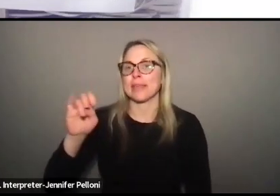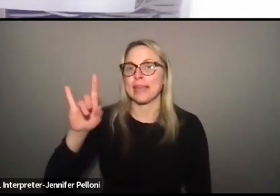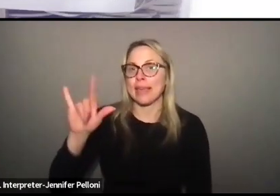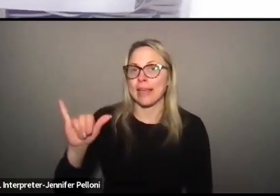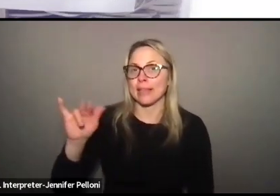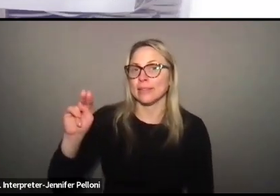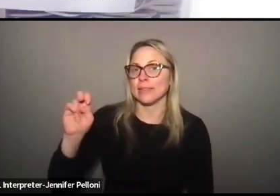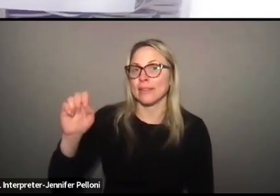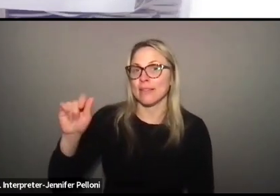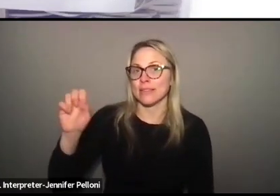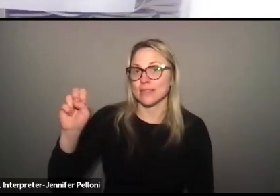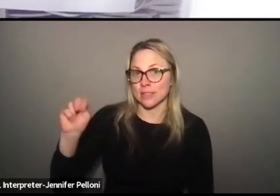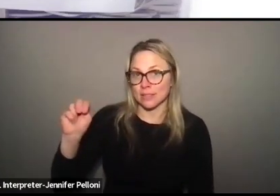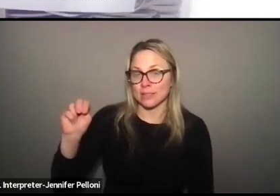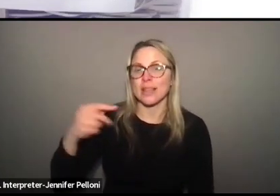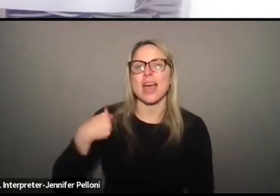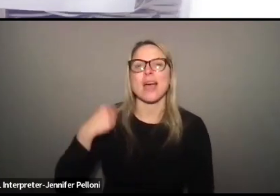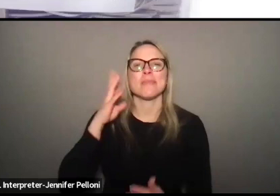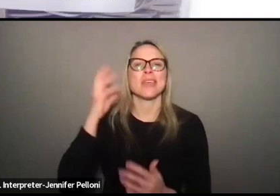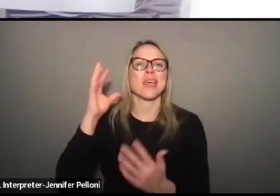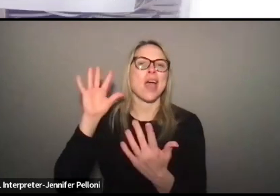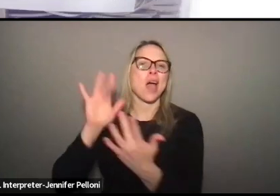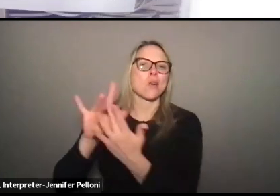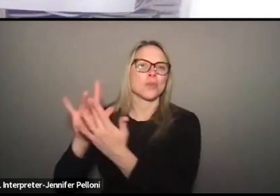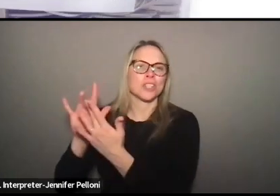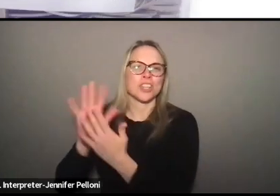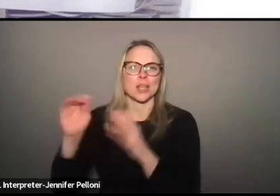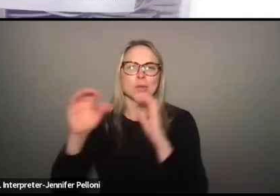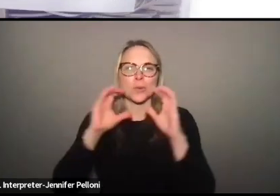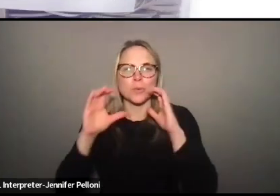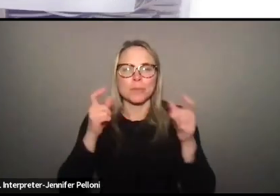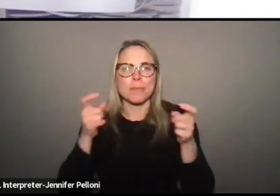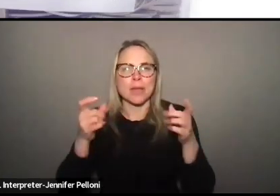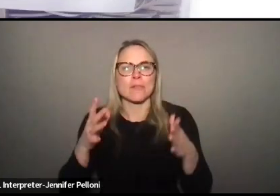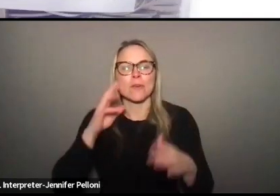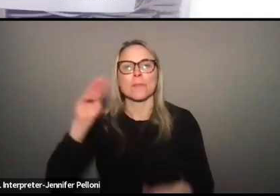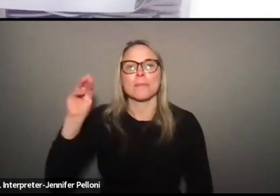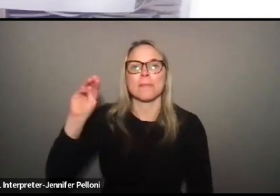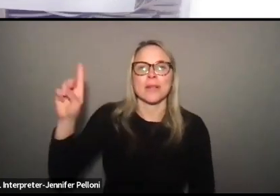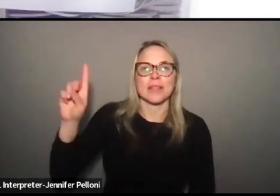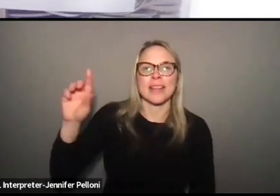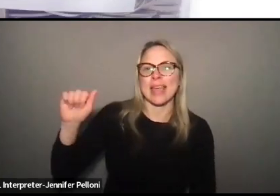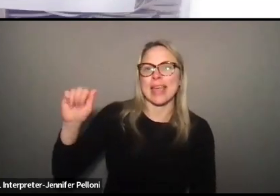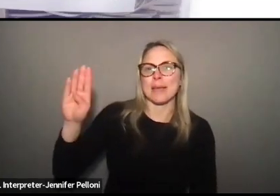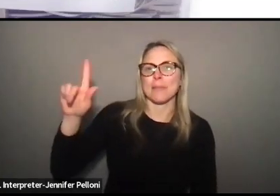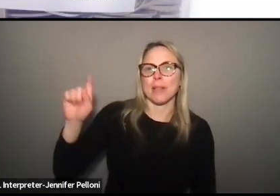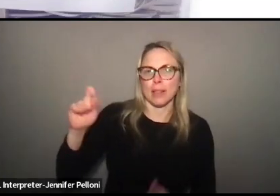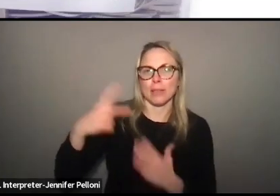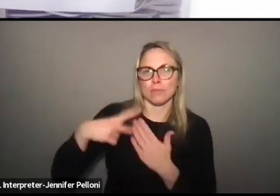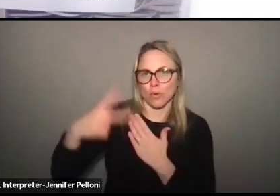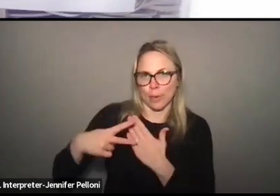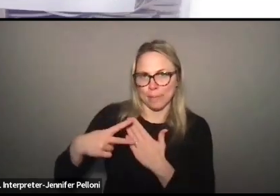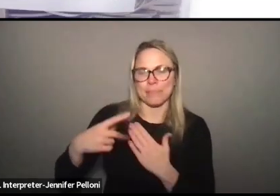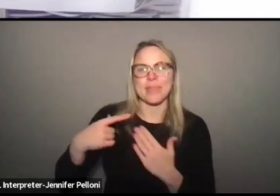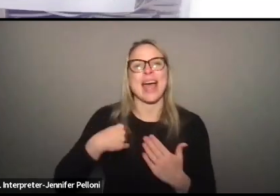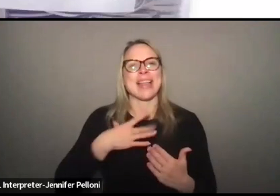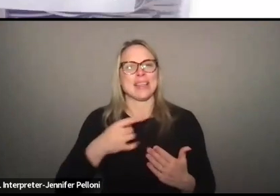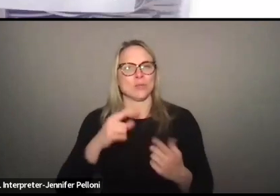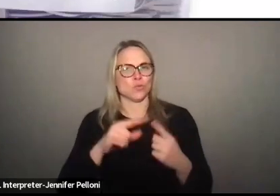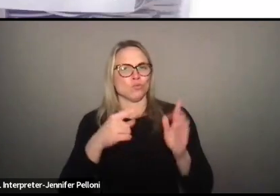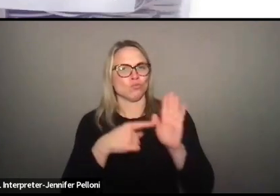Nelson, and I'm the Outreach and Communications Manager for the Maryland ABLE program. I always like to share with